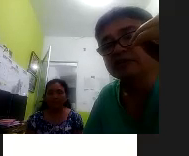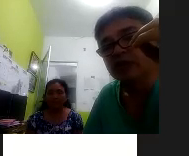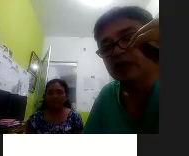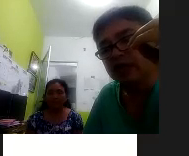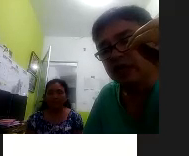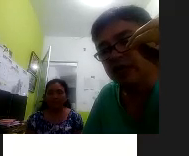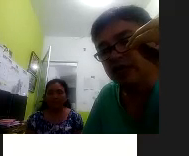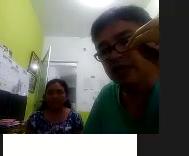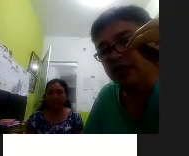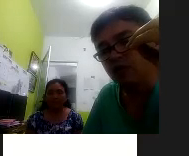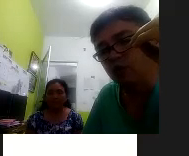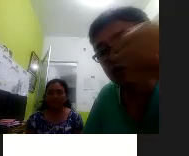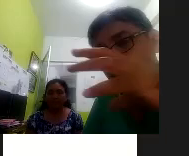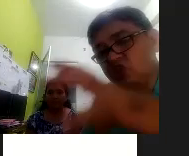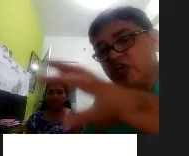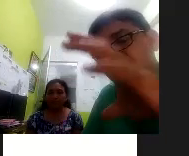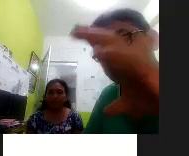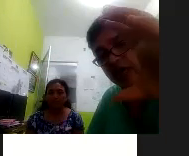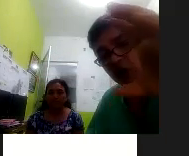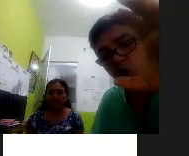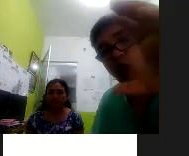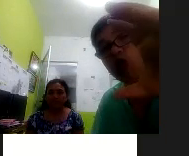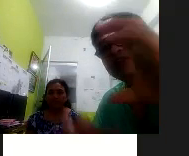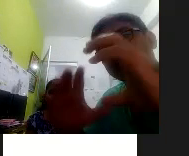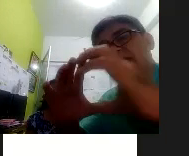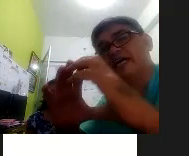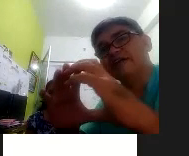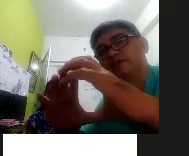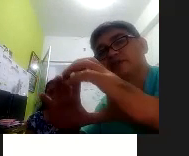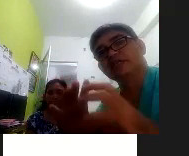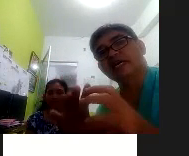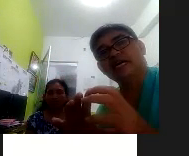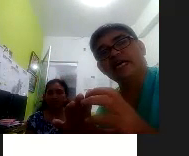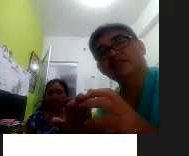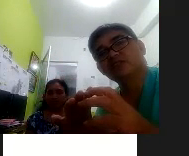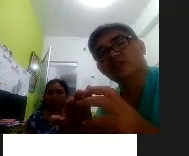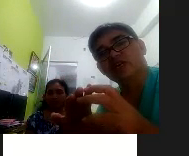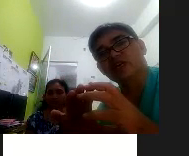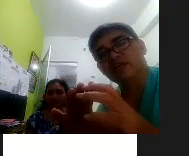then when we check all the